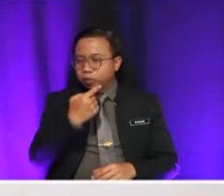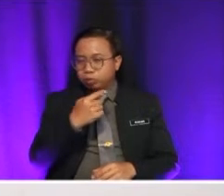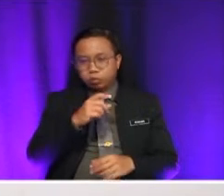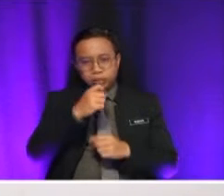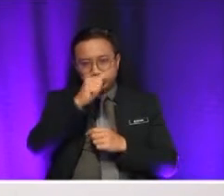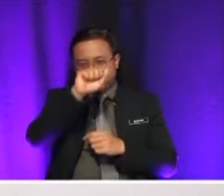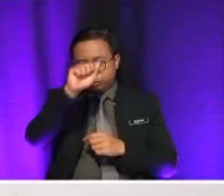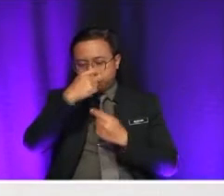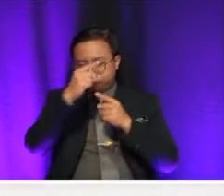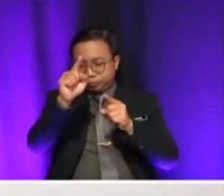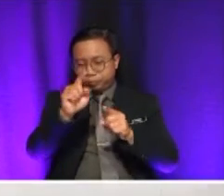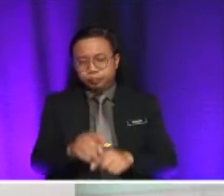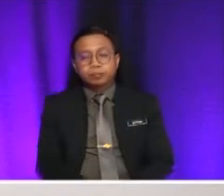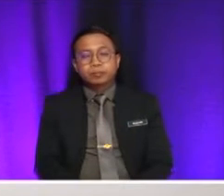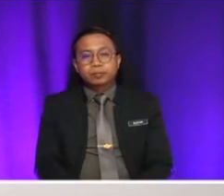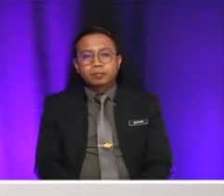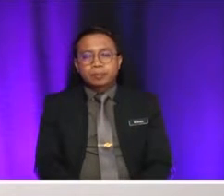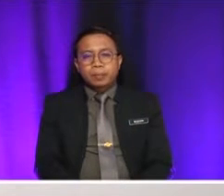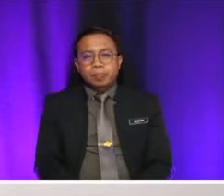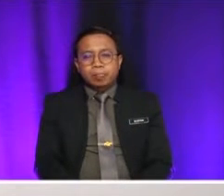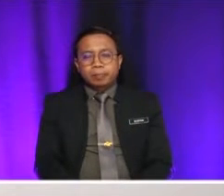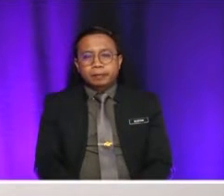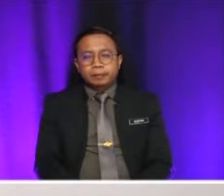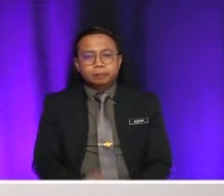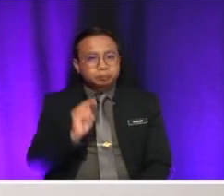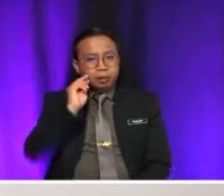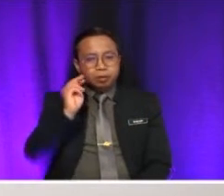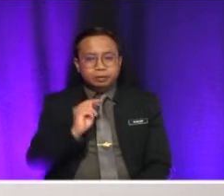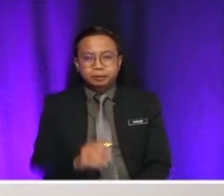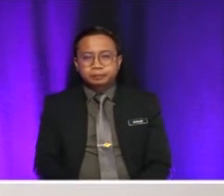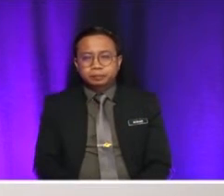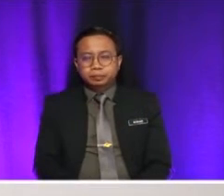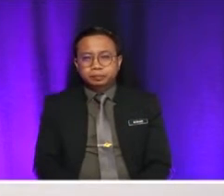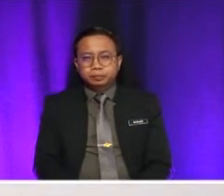4? Who's next? Okay, Nazura. Yes, Nazura.